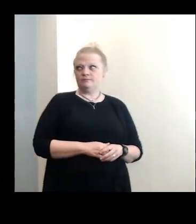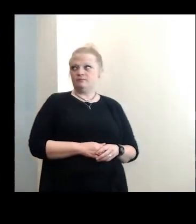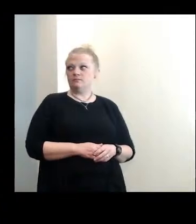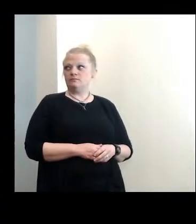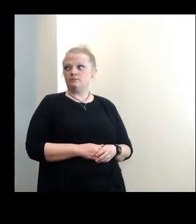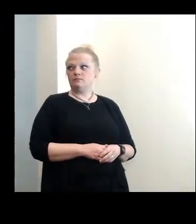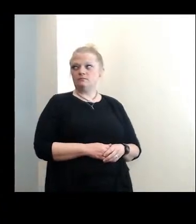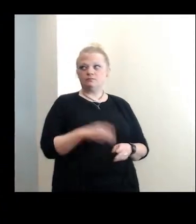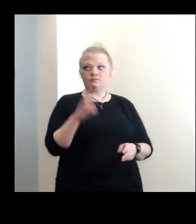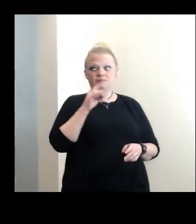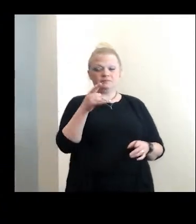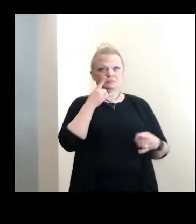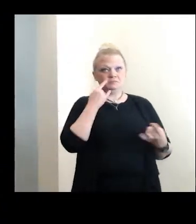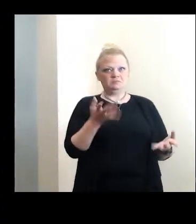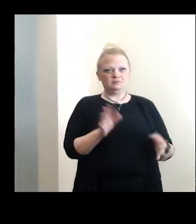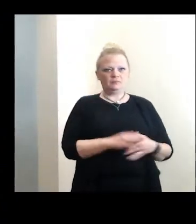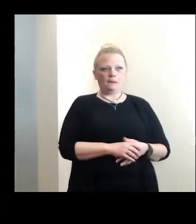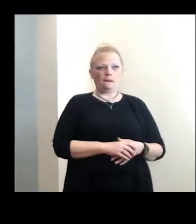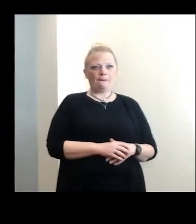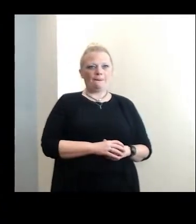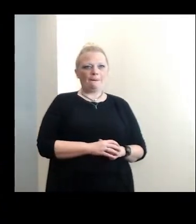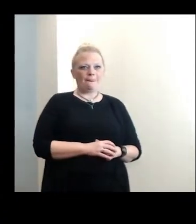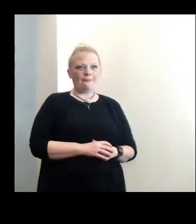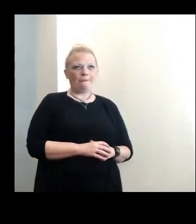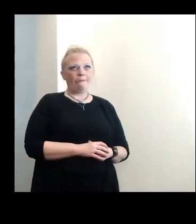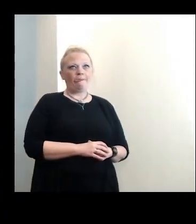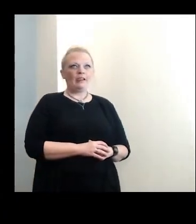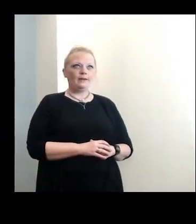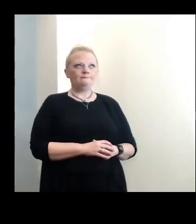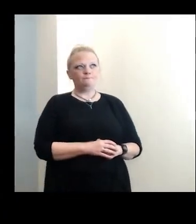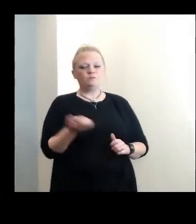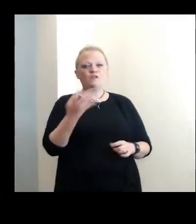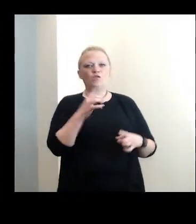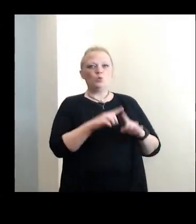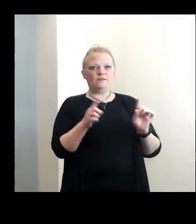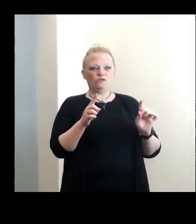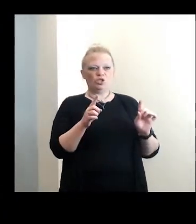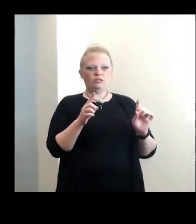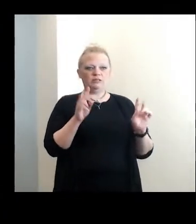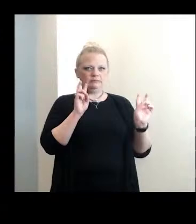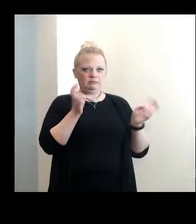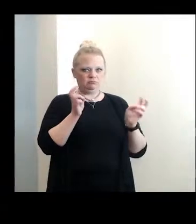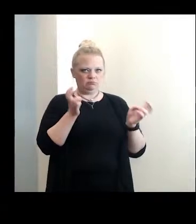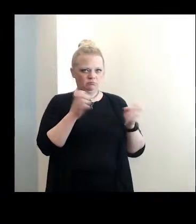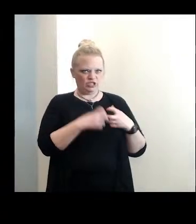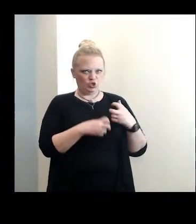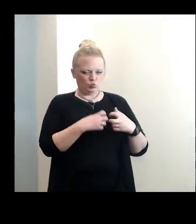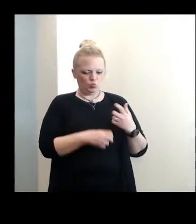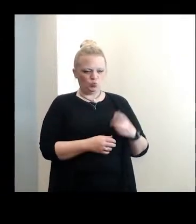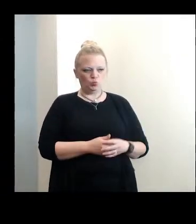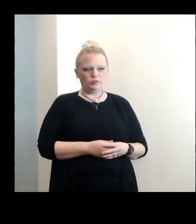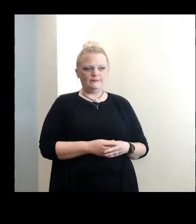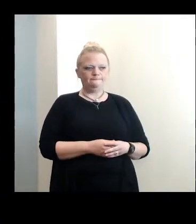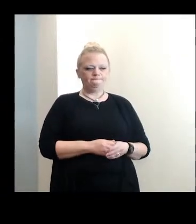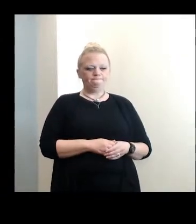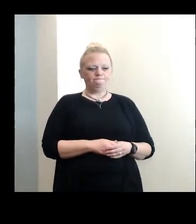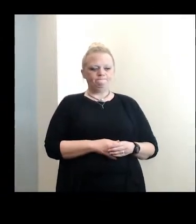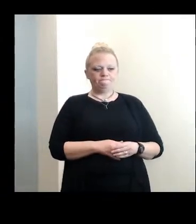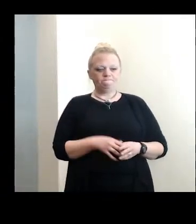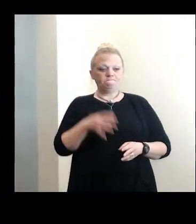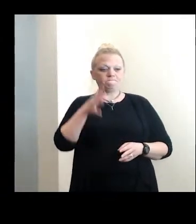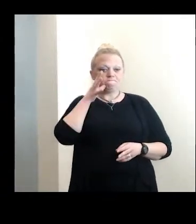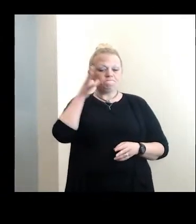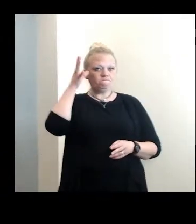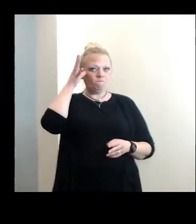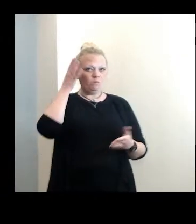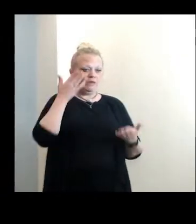I remove my mask. It's there are a couple different issues. I mean, first of all, the parents may